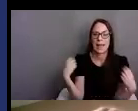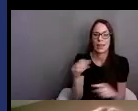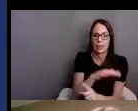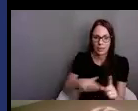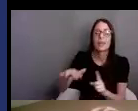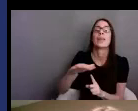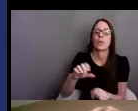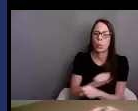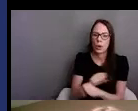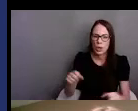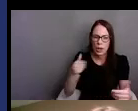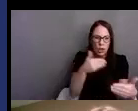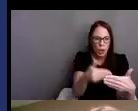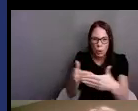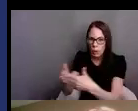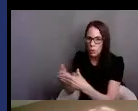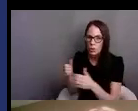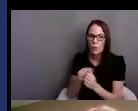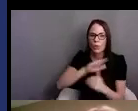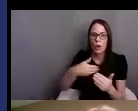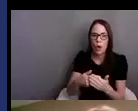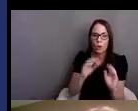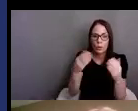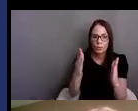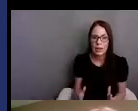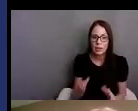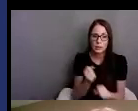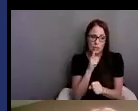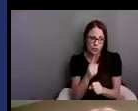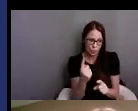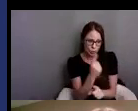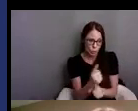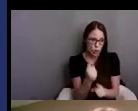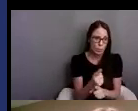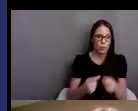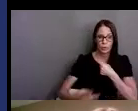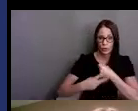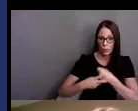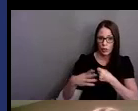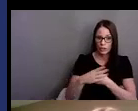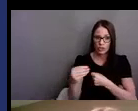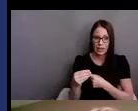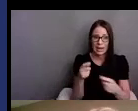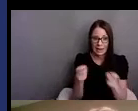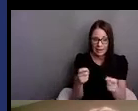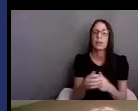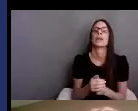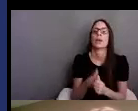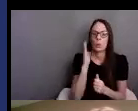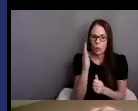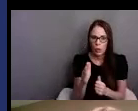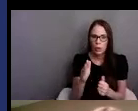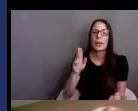closely with all of those providers to ensure the proper storage and handling. We're going to be enrolling even more